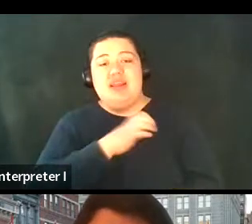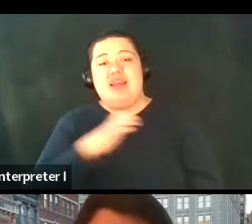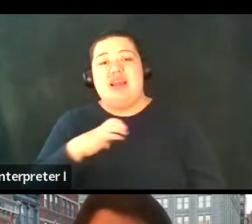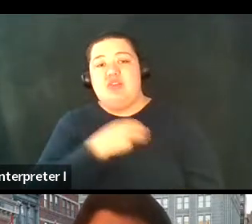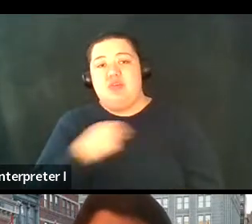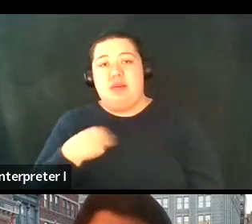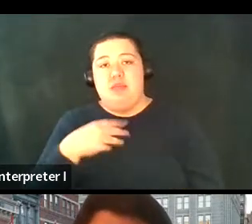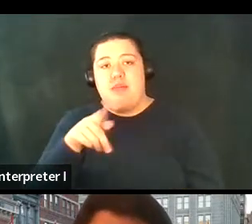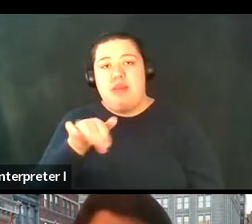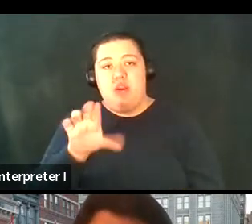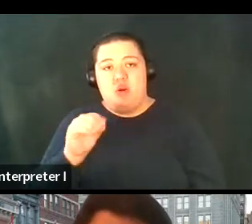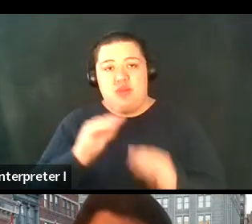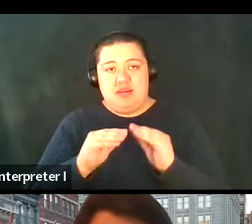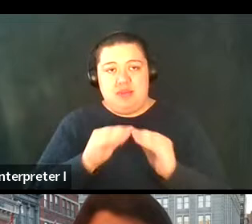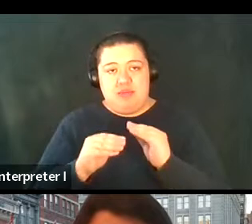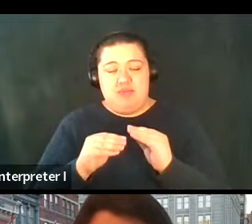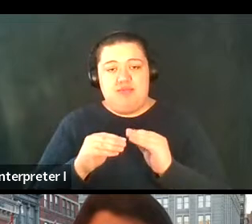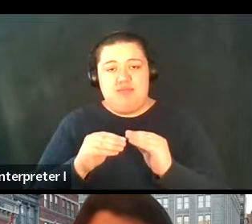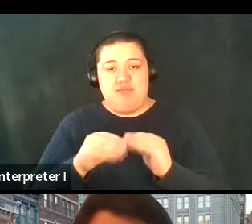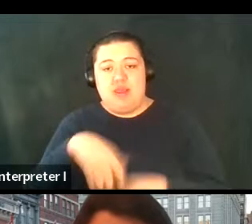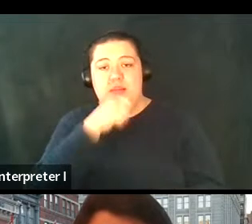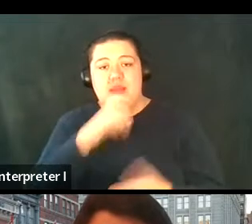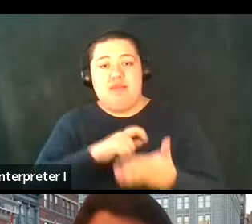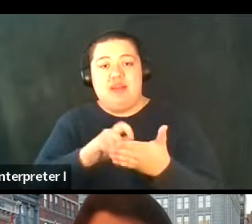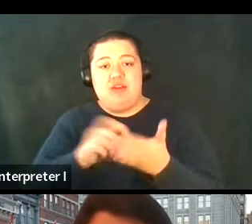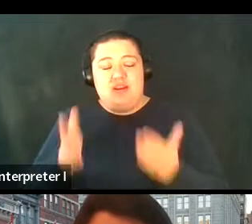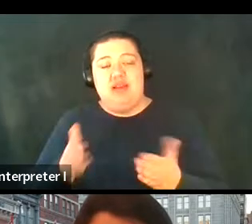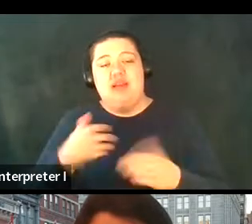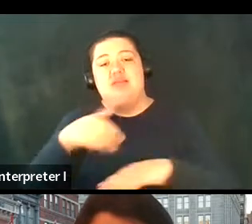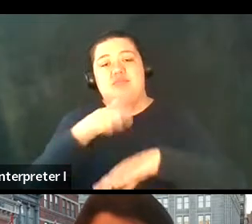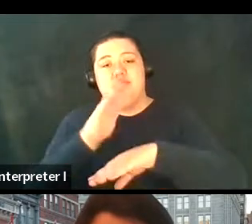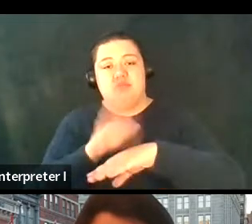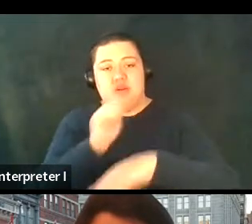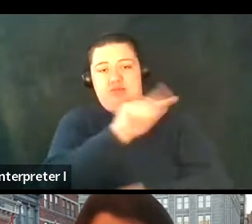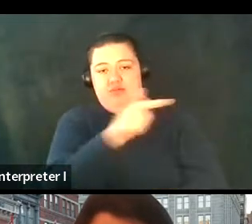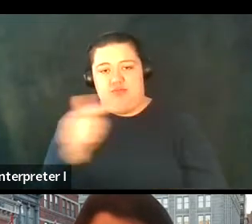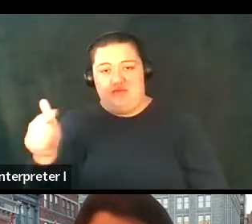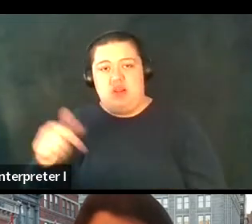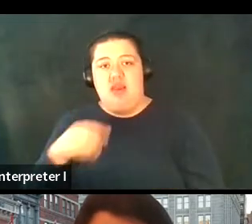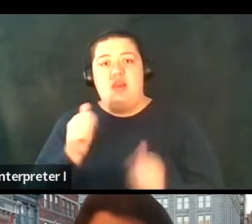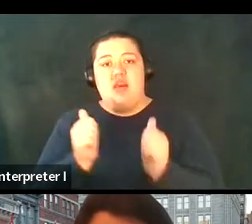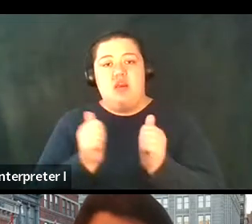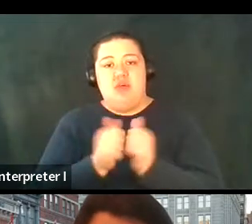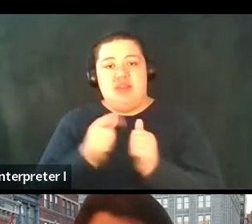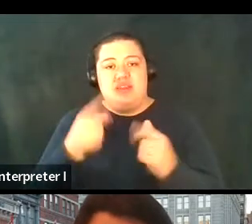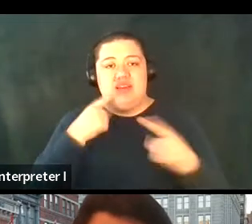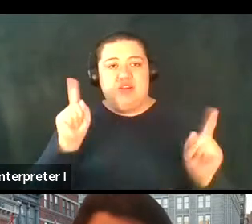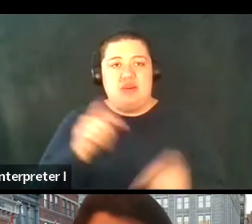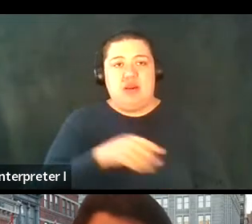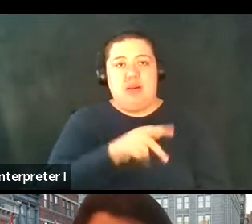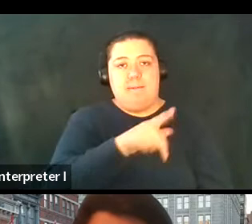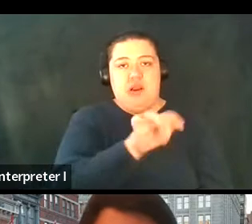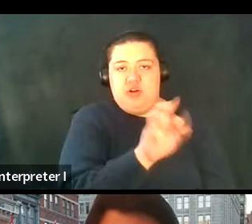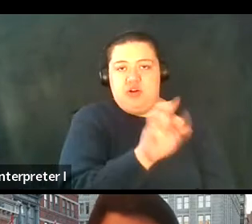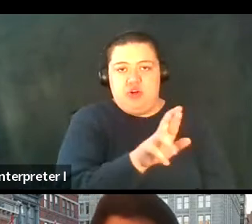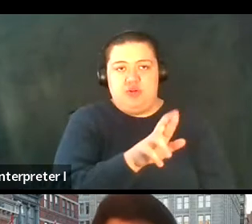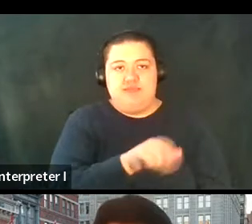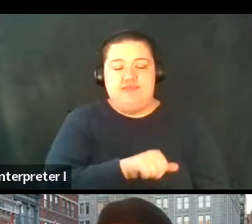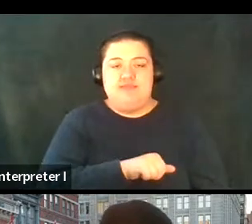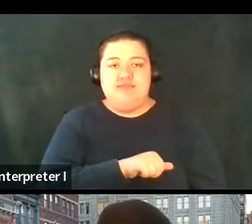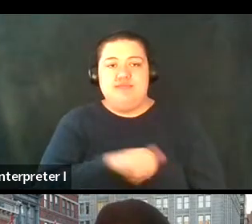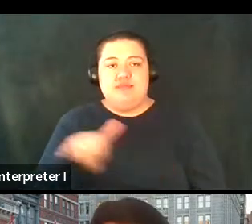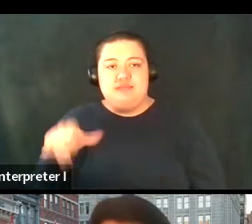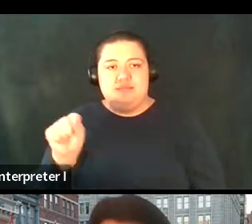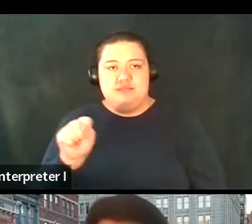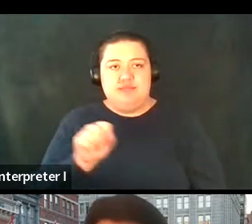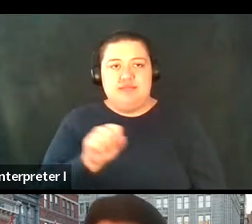amendment. Madam Secretary, would you call the roll? This is on the declaration. Councilmember Parker,